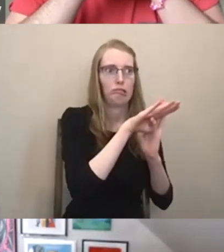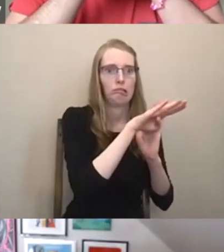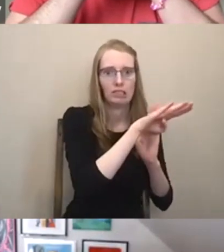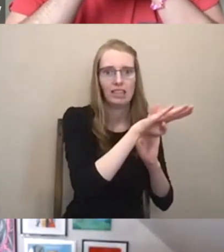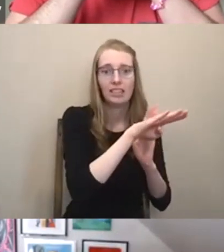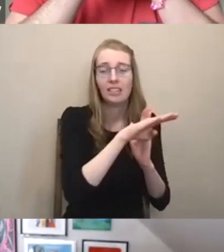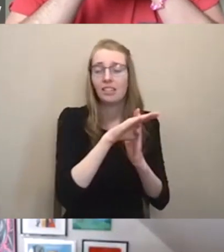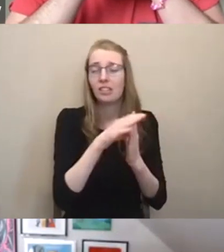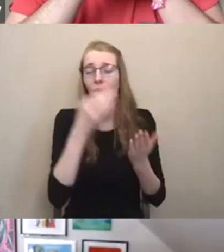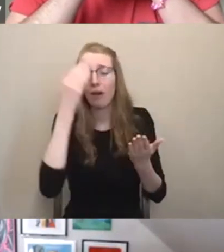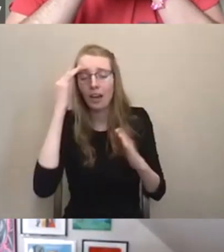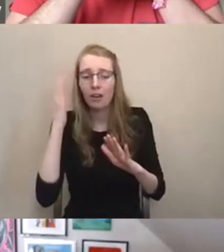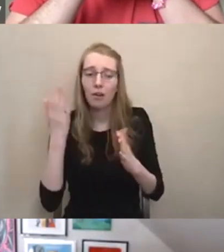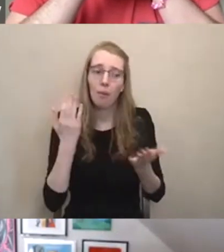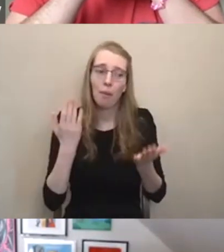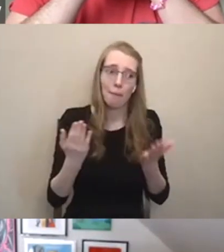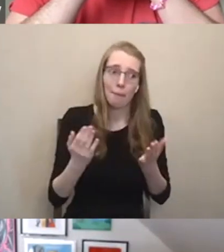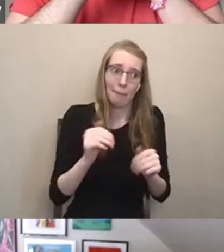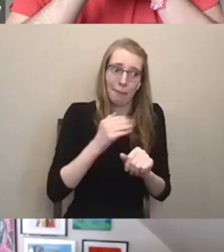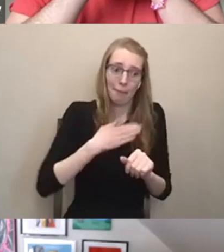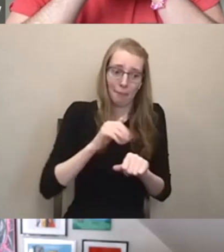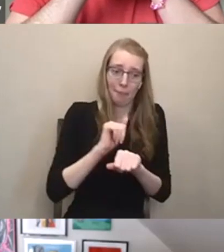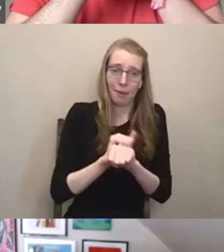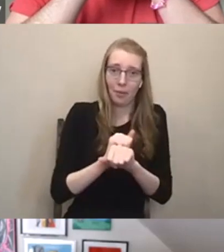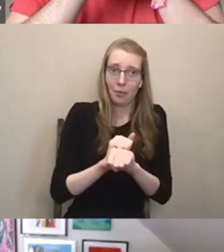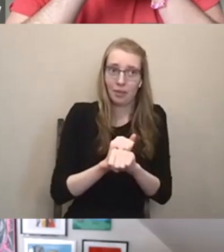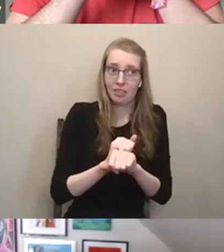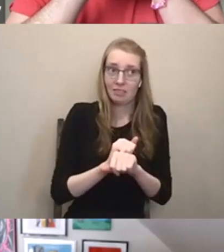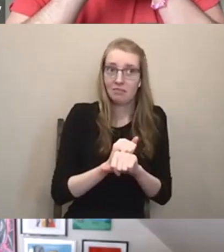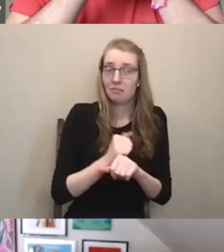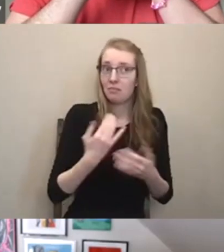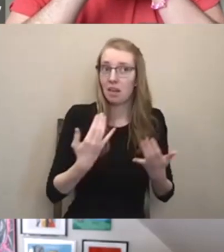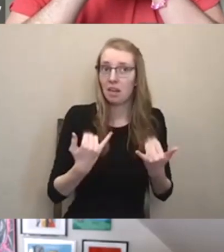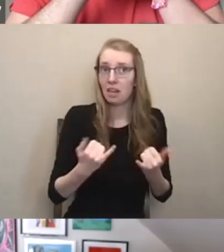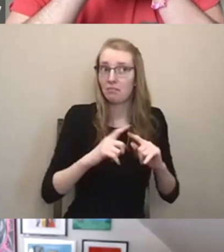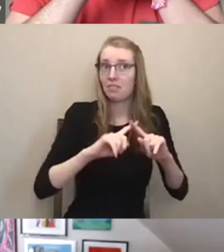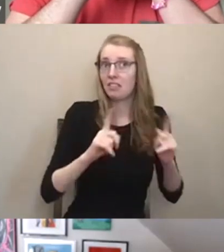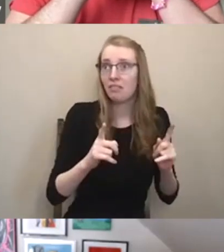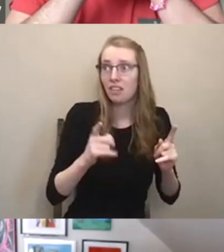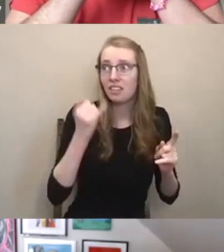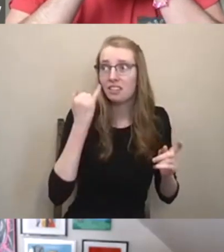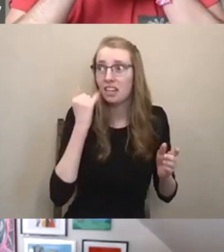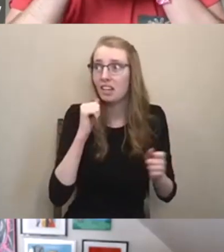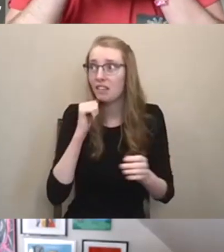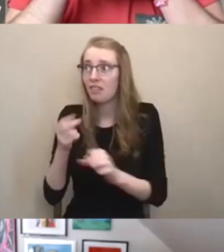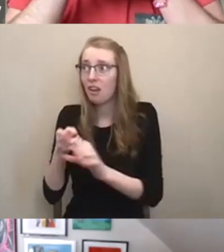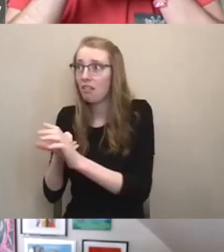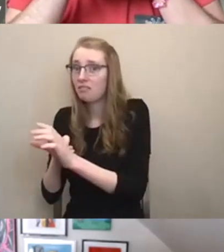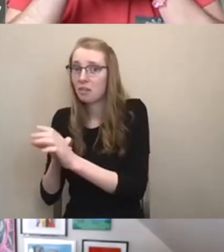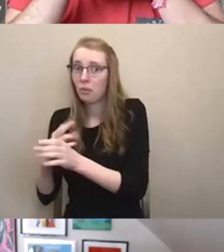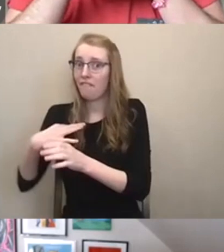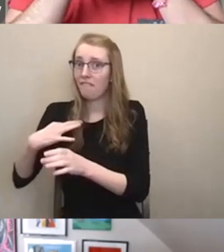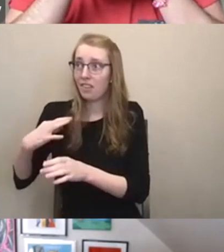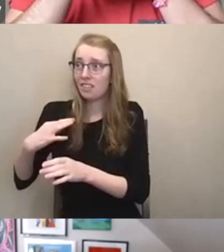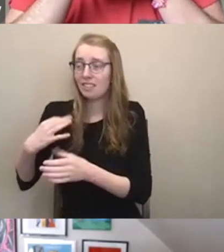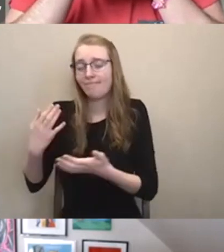had I continued to do that, but I would have had very different opportunities, I think, in hindsight, right? And